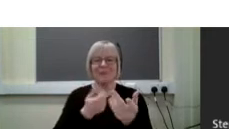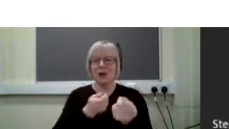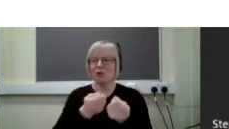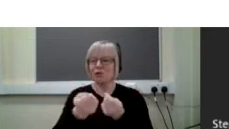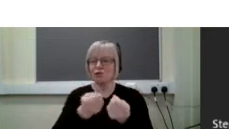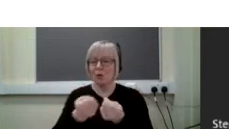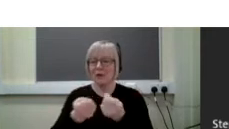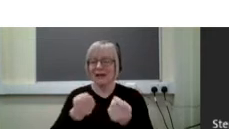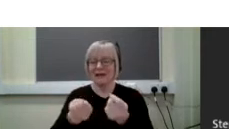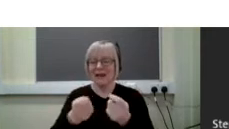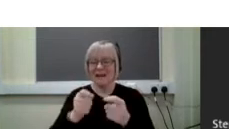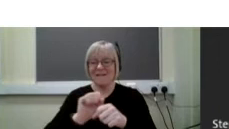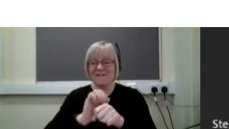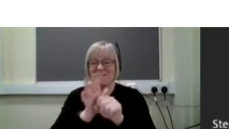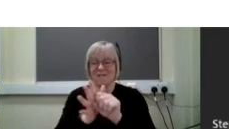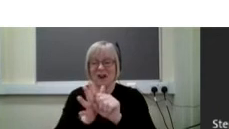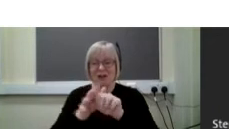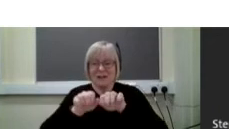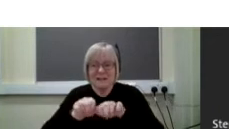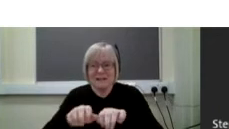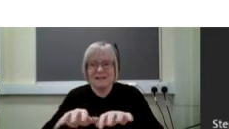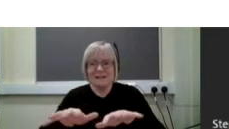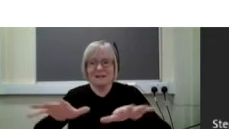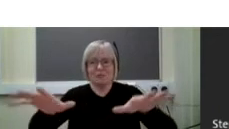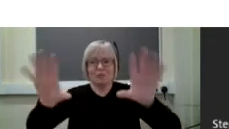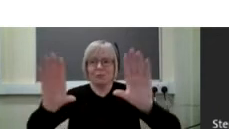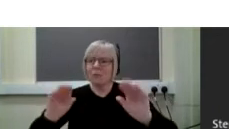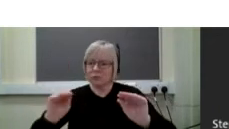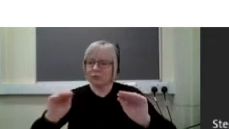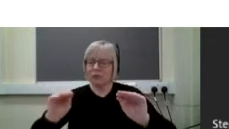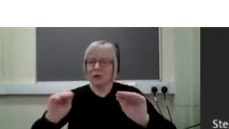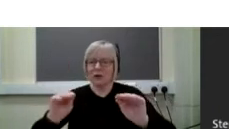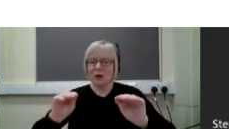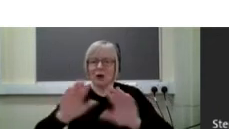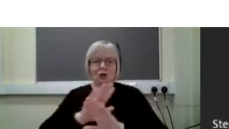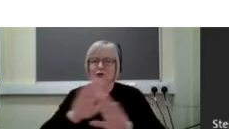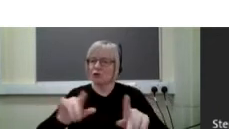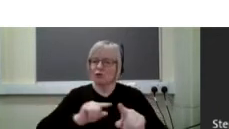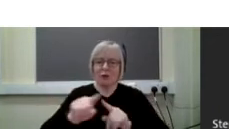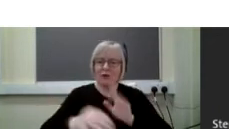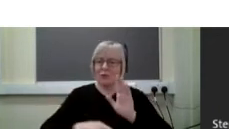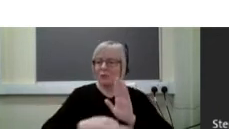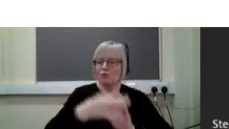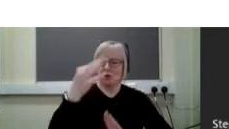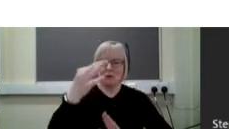of the virus rather than trying to improve the well-being of people,